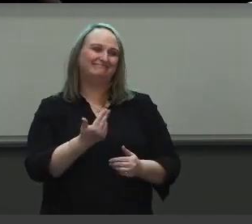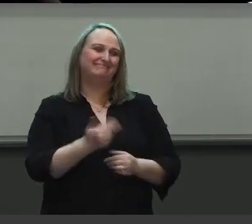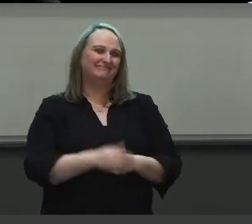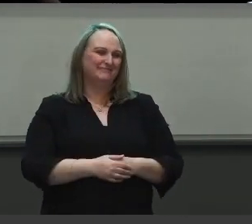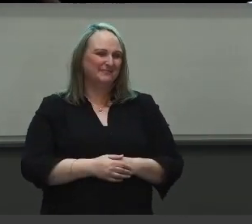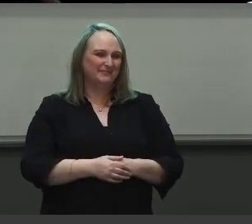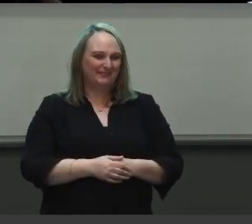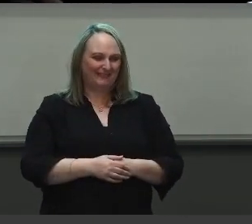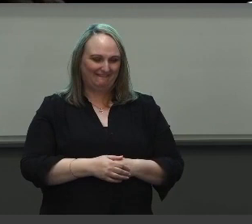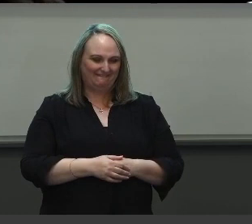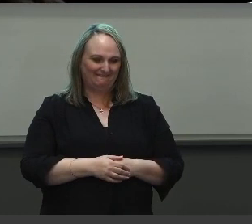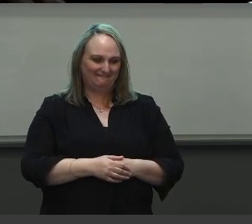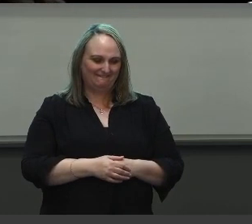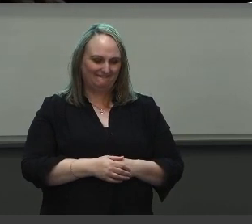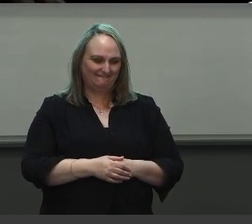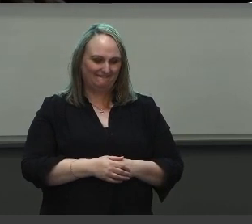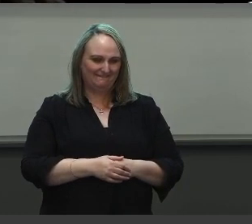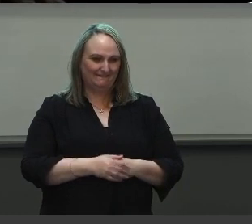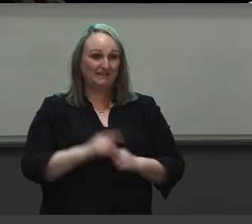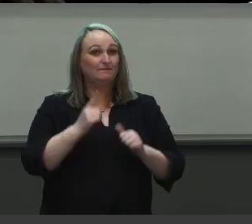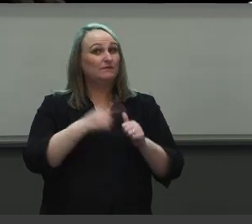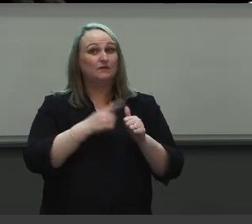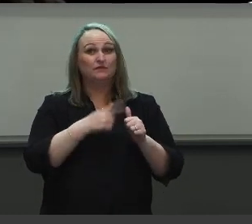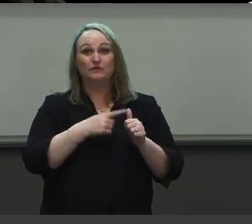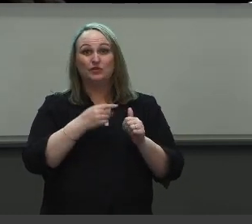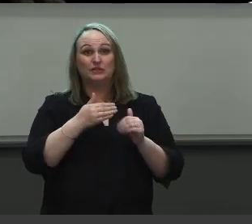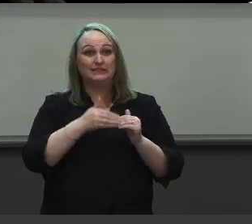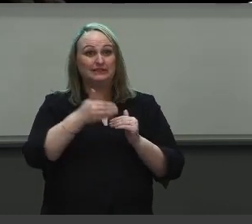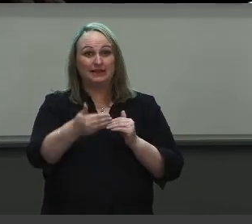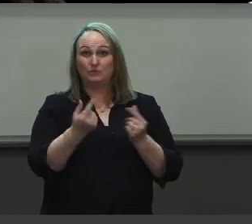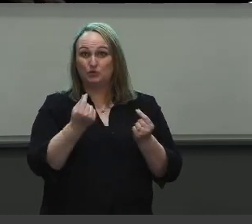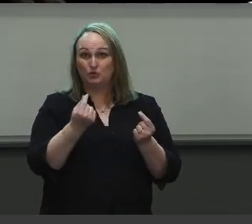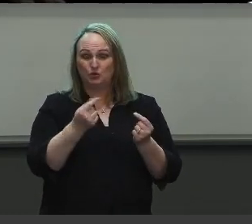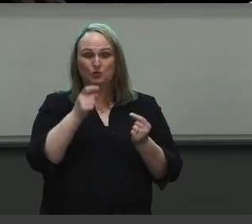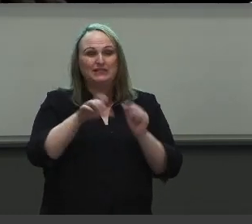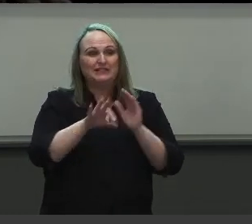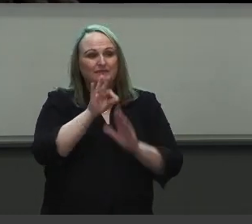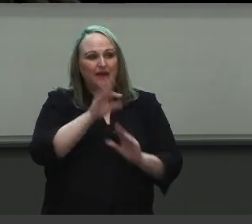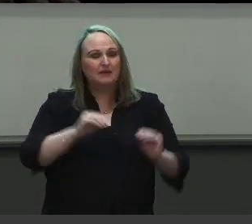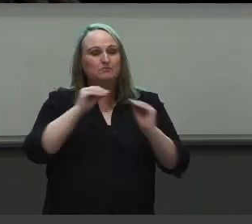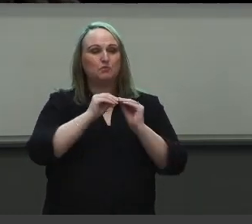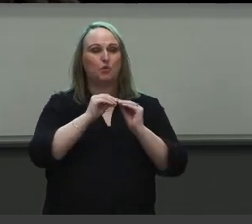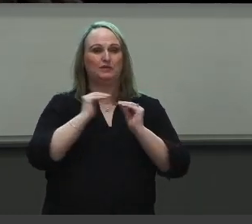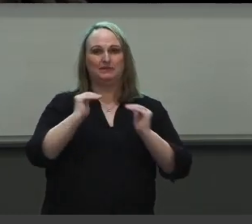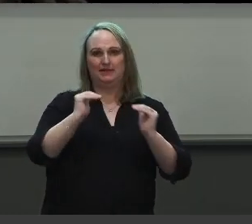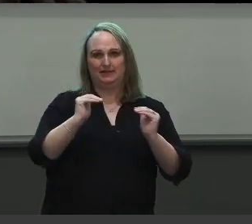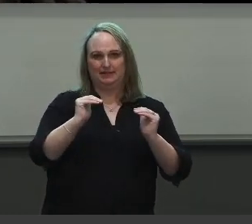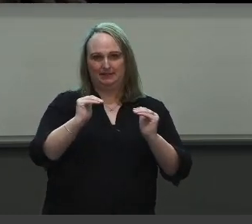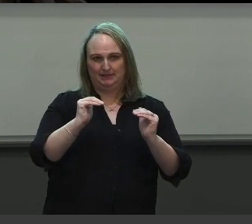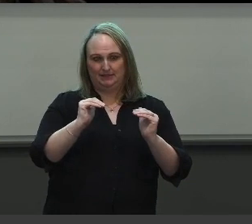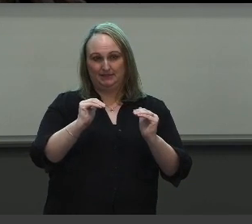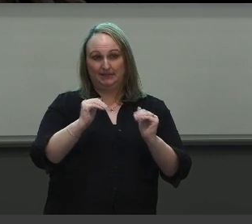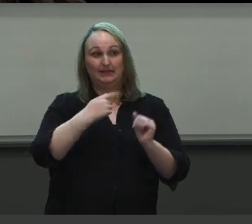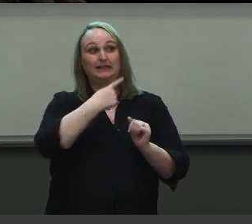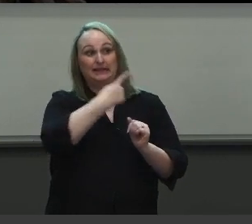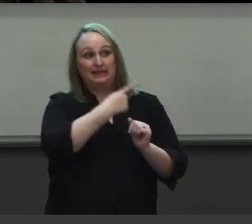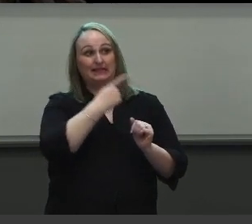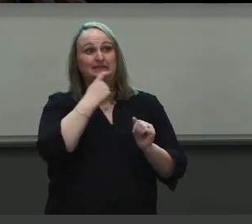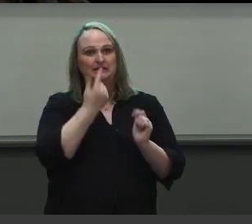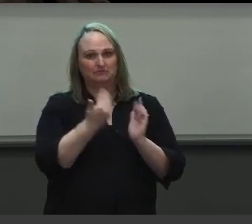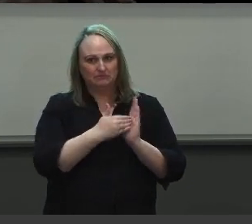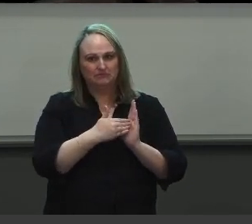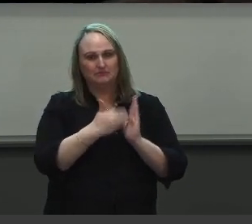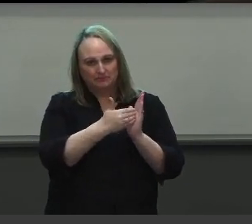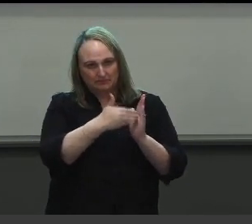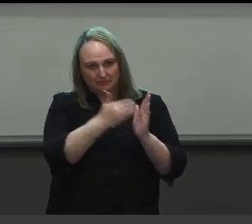I think the first step is alluding to what I said before. We just need to find more stability. We need to keep doing this using